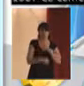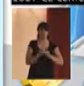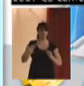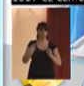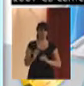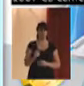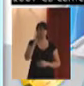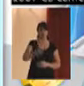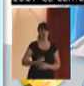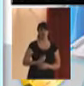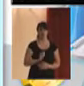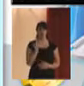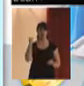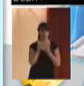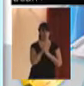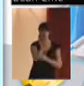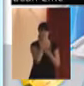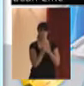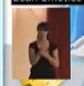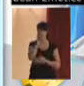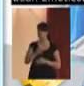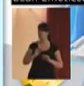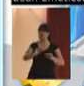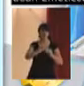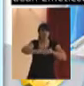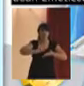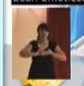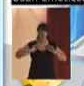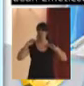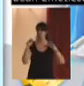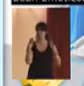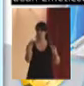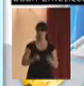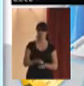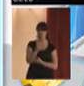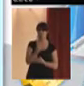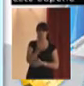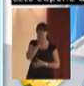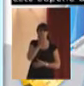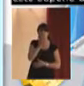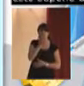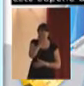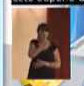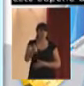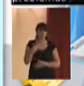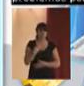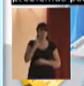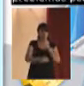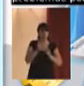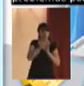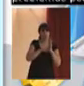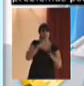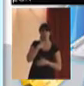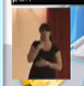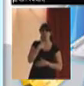L337 is hard to say lit. Or they use ASCI, their own way of typing. So